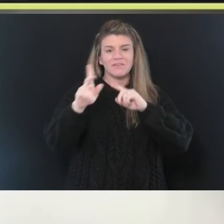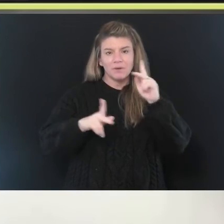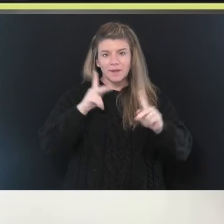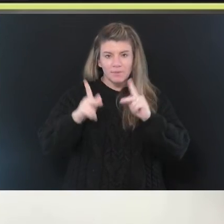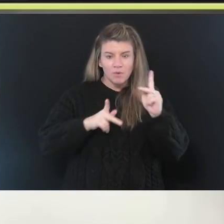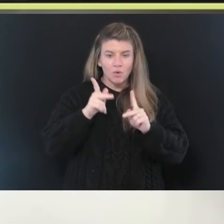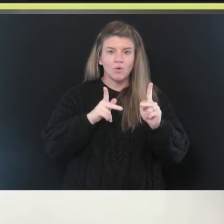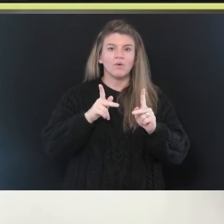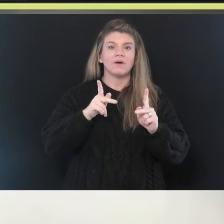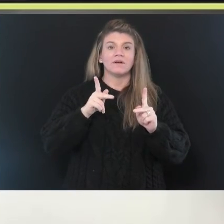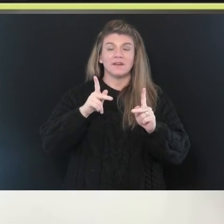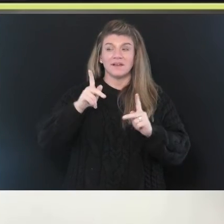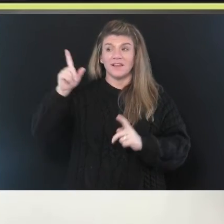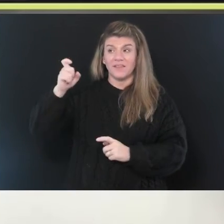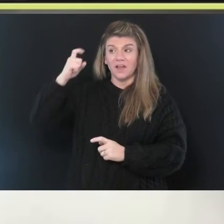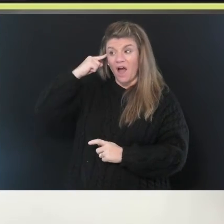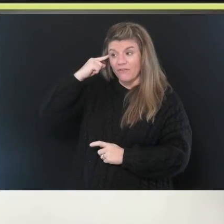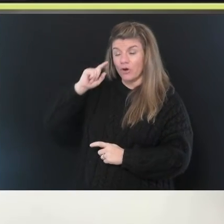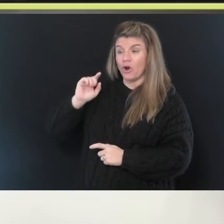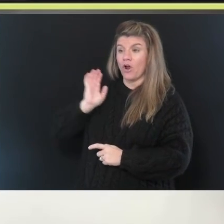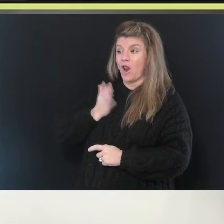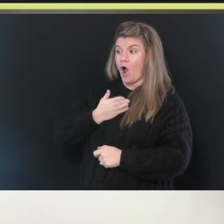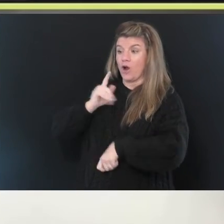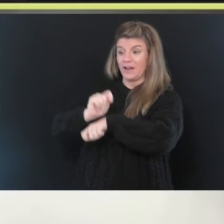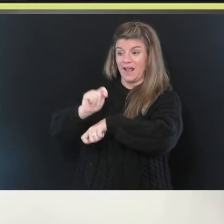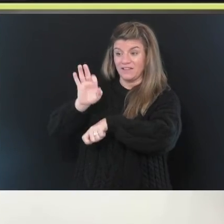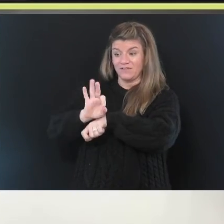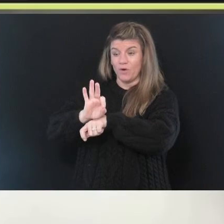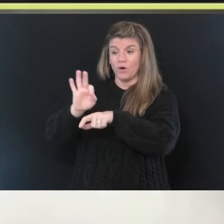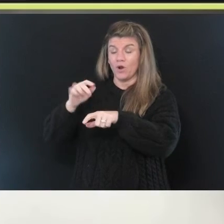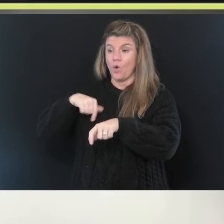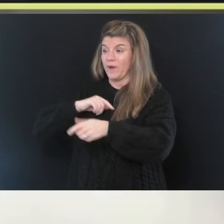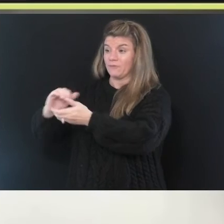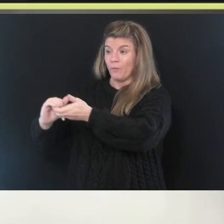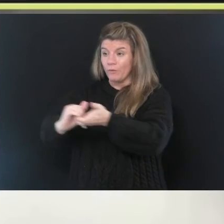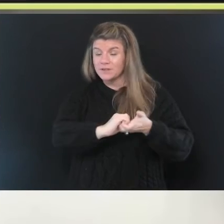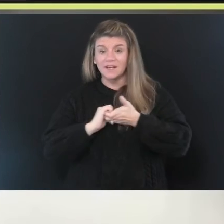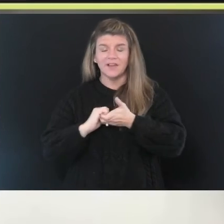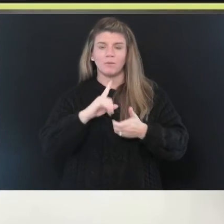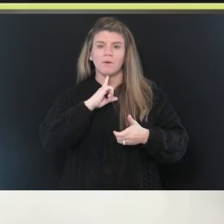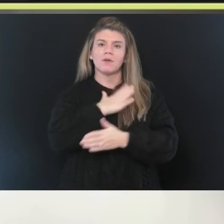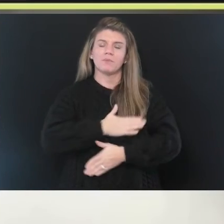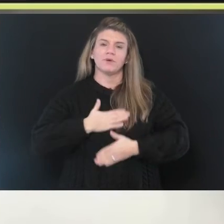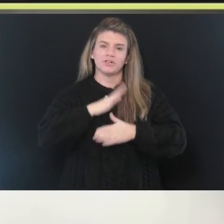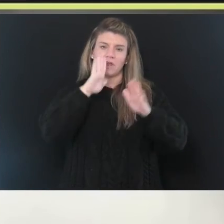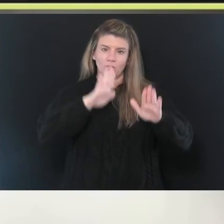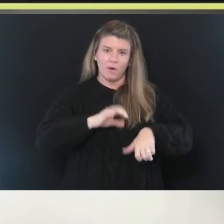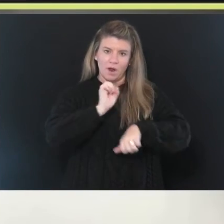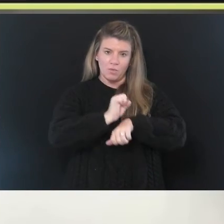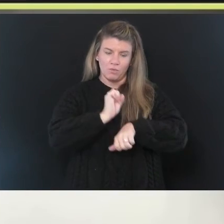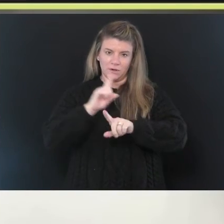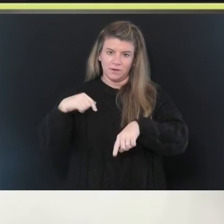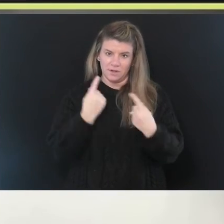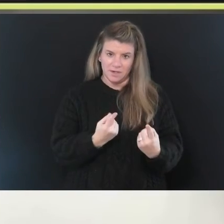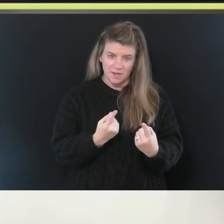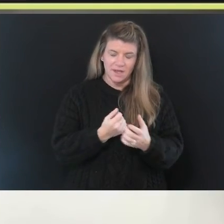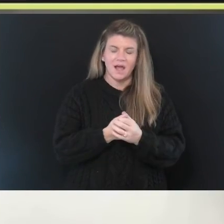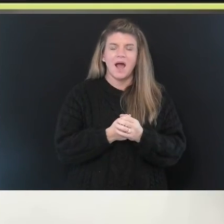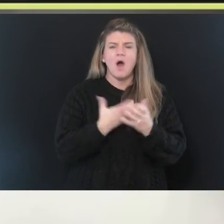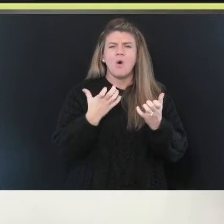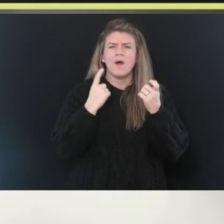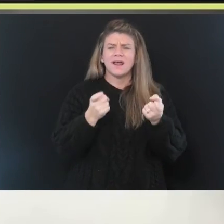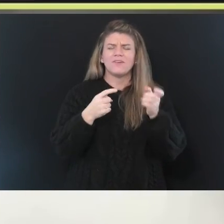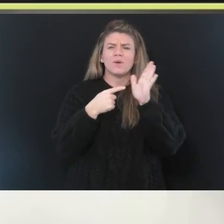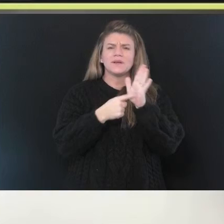governor, the Joint Interagency Task Force team appreciate the great work that's going on. Just to give you an example